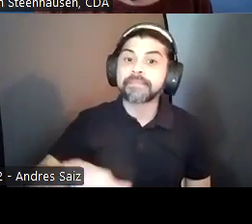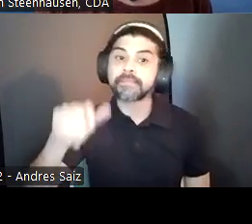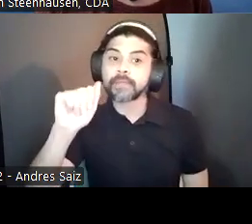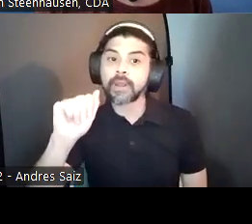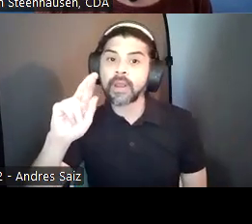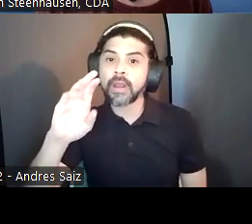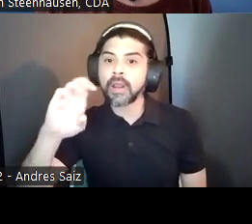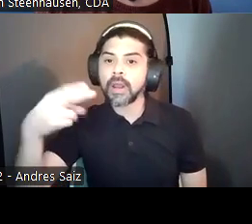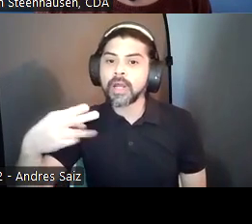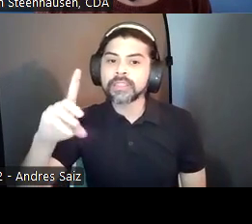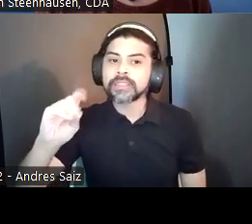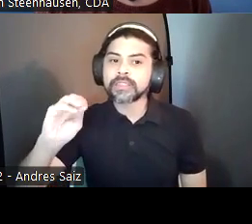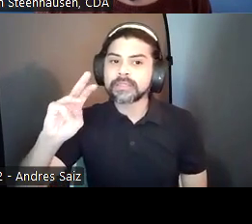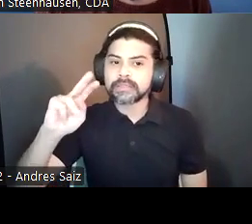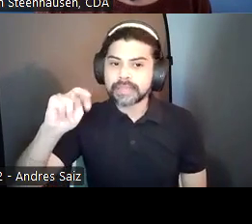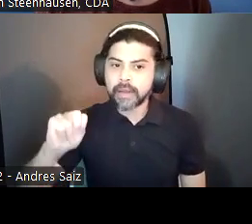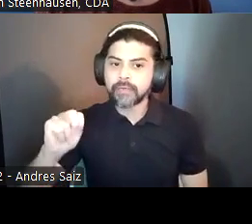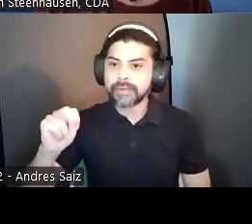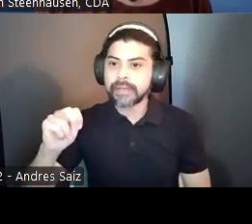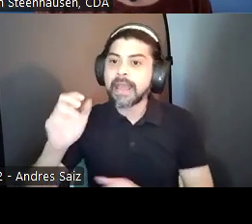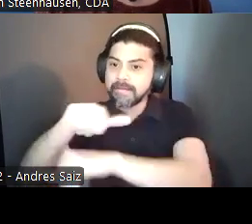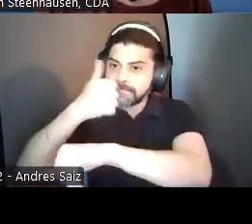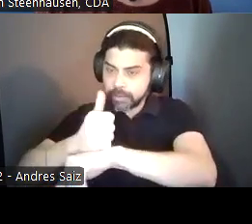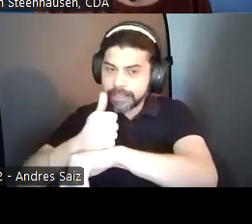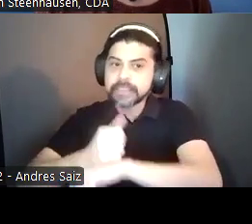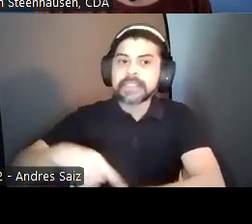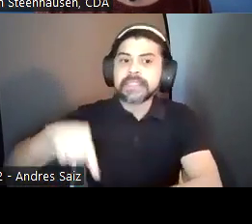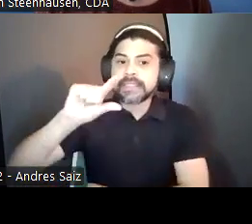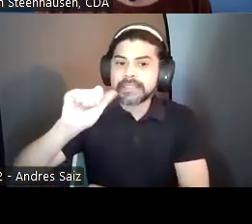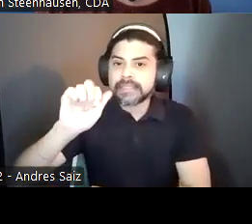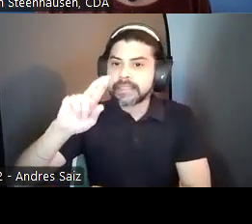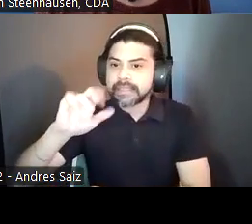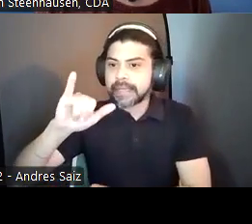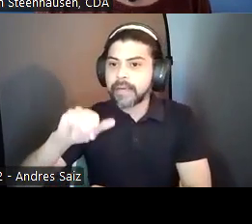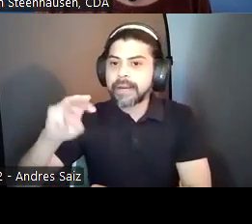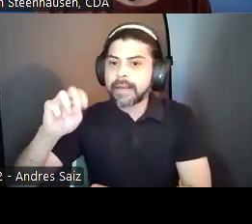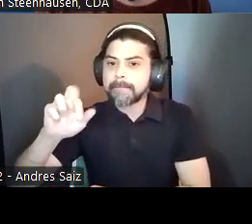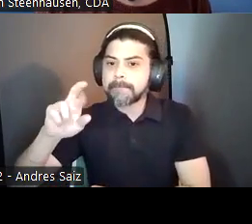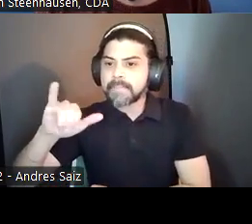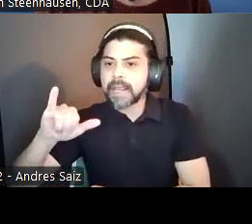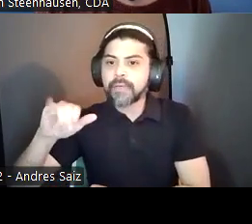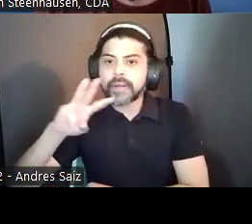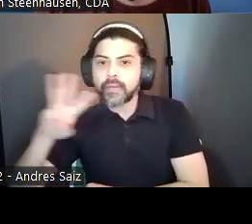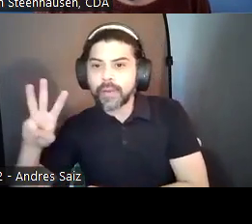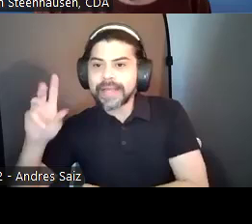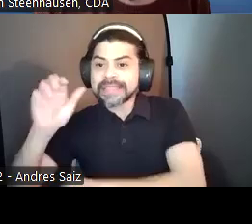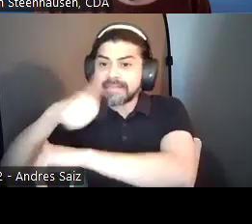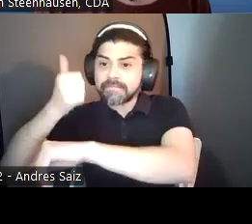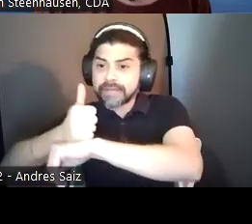the California Healthcare Foundation, the Gary and Mary West Foundation, May and Stanley Smith Charitable